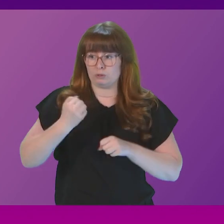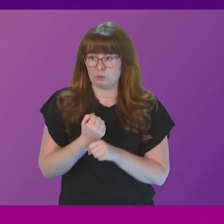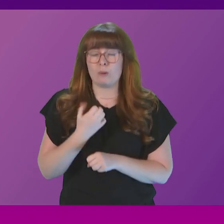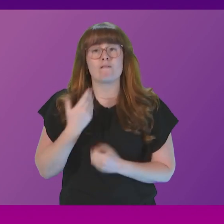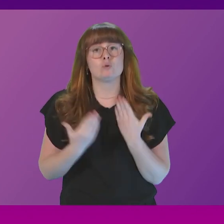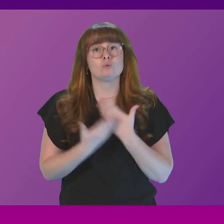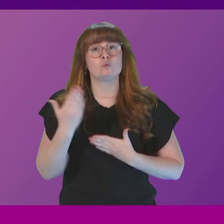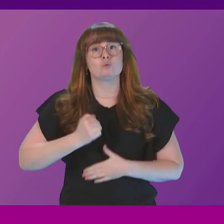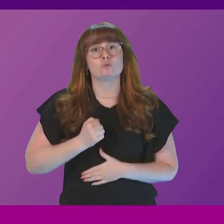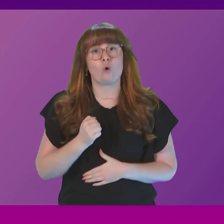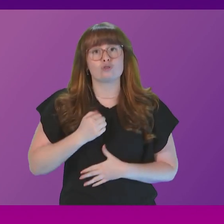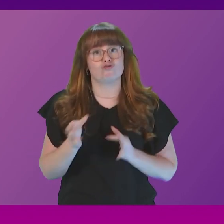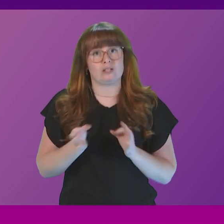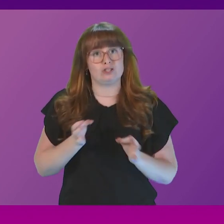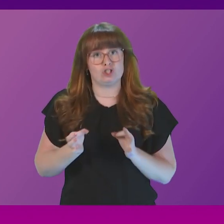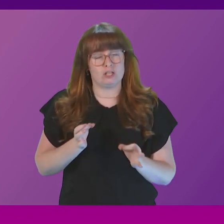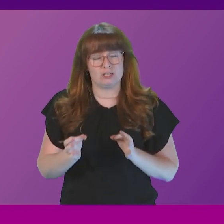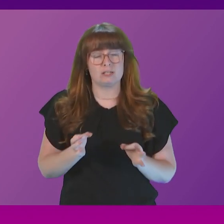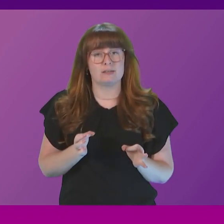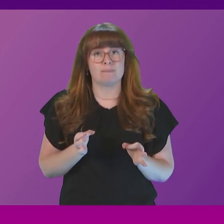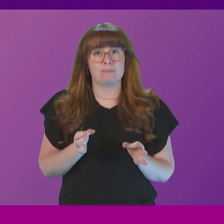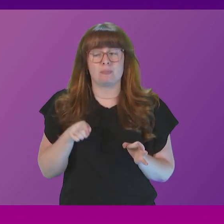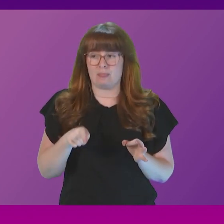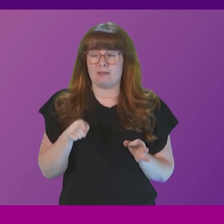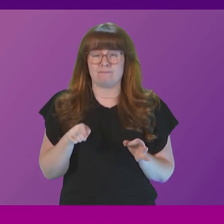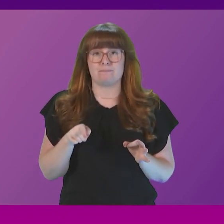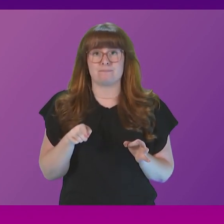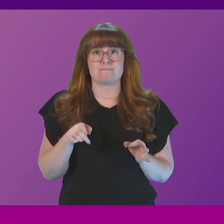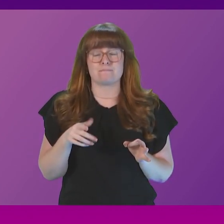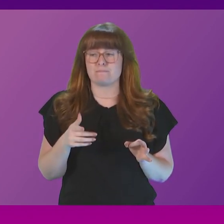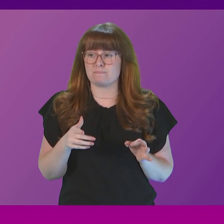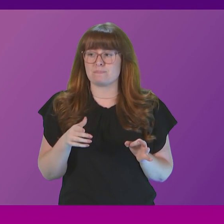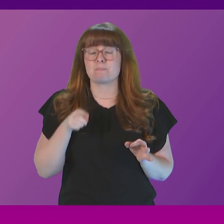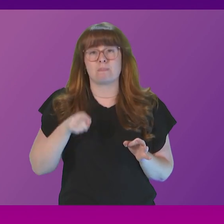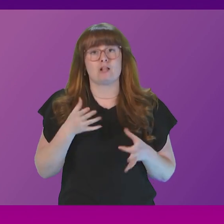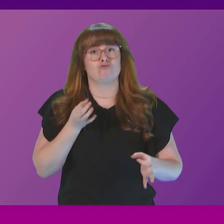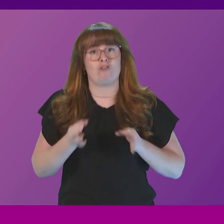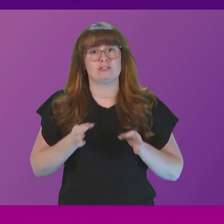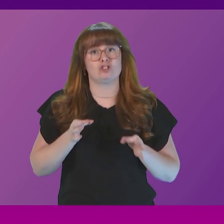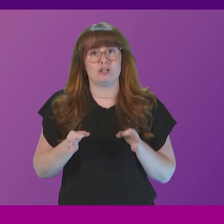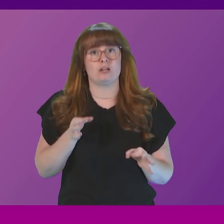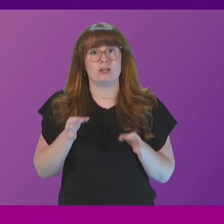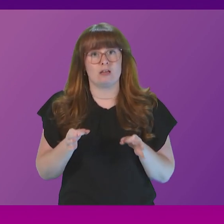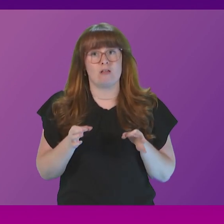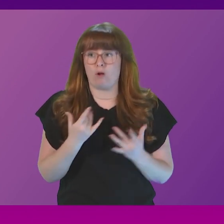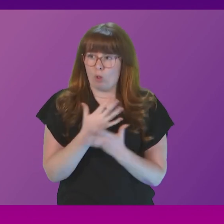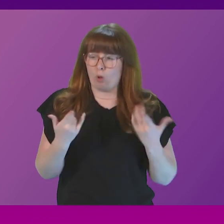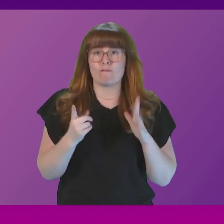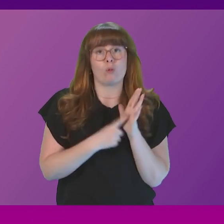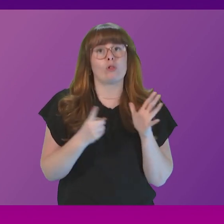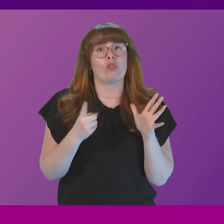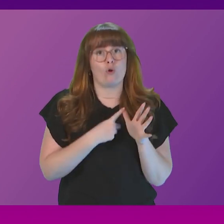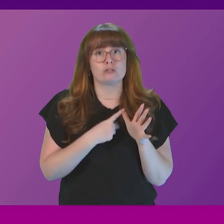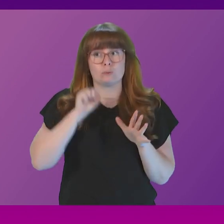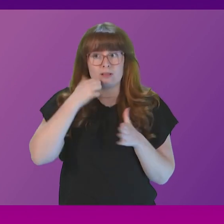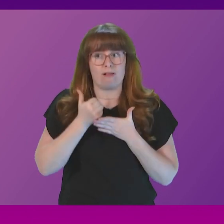New Scots strategy, which of course is the strategy that a number of local authorities will